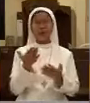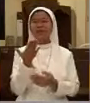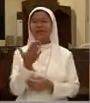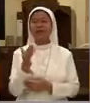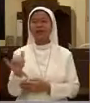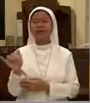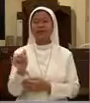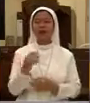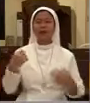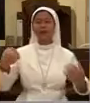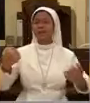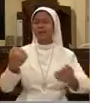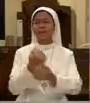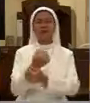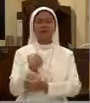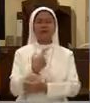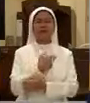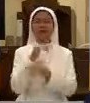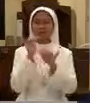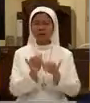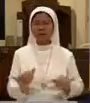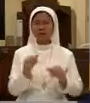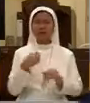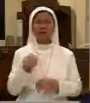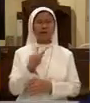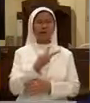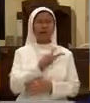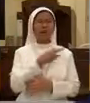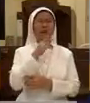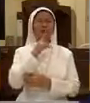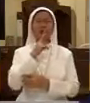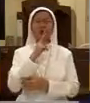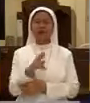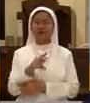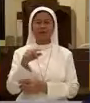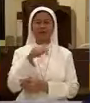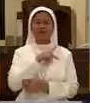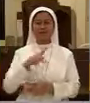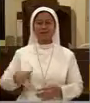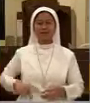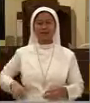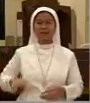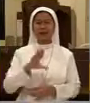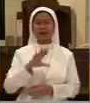embraced us like we were kings and queens.